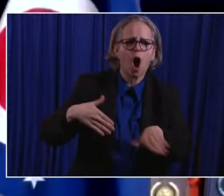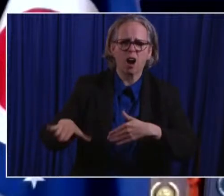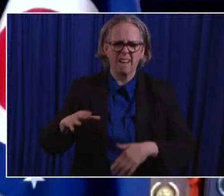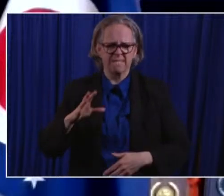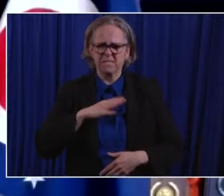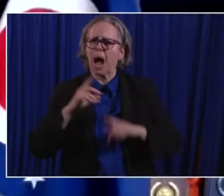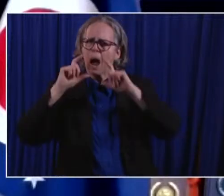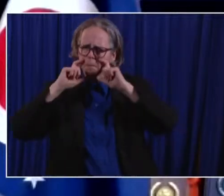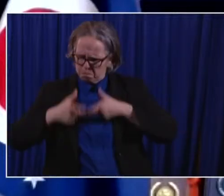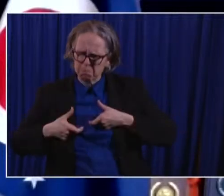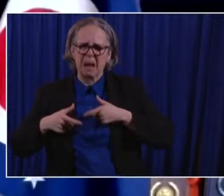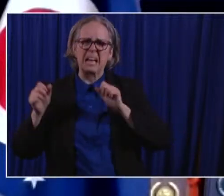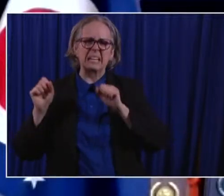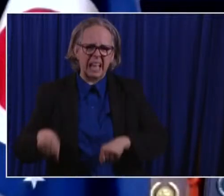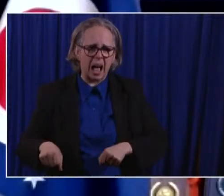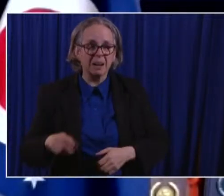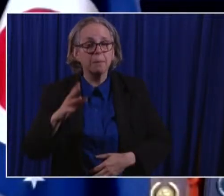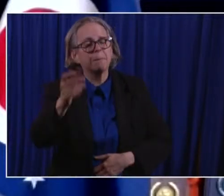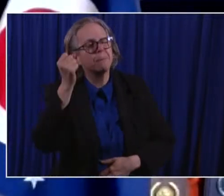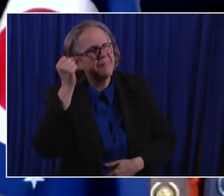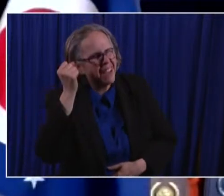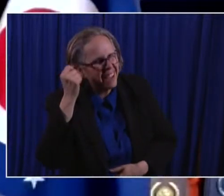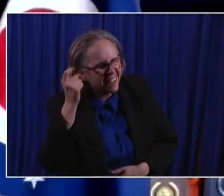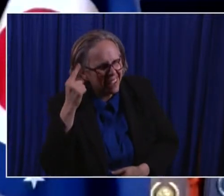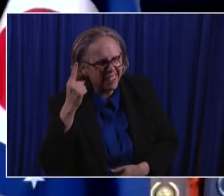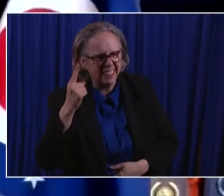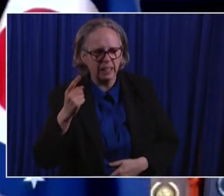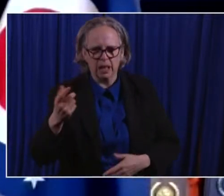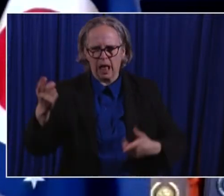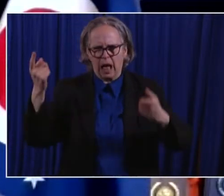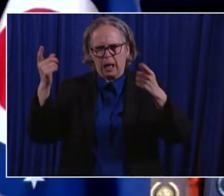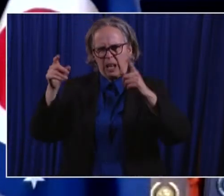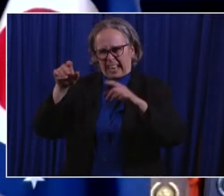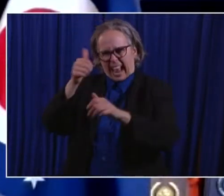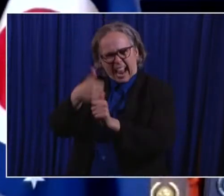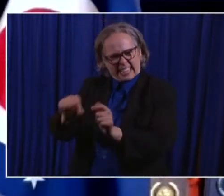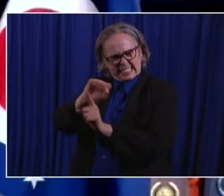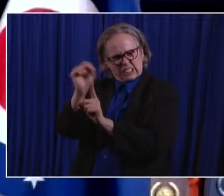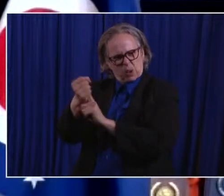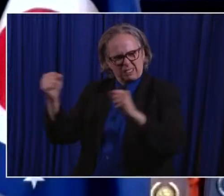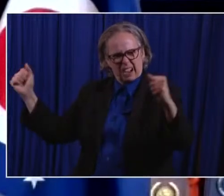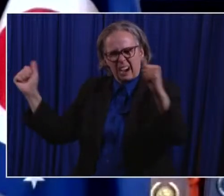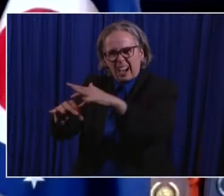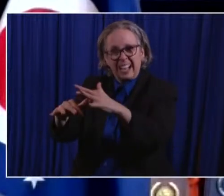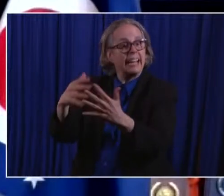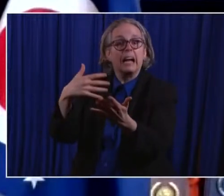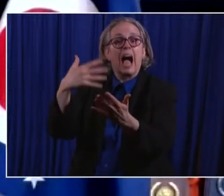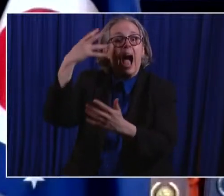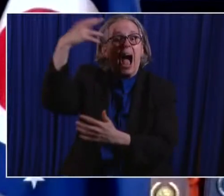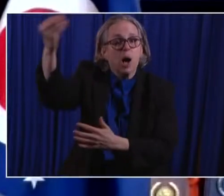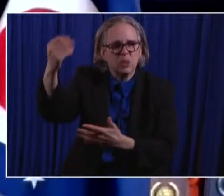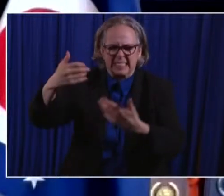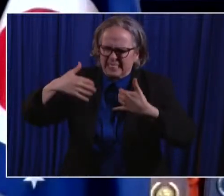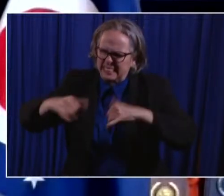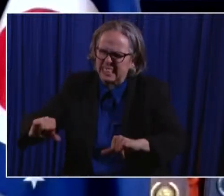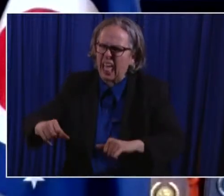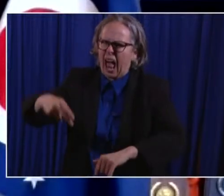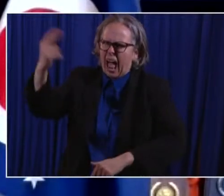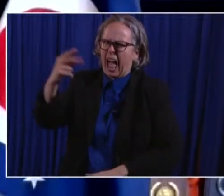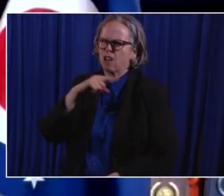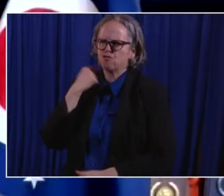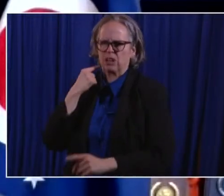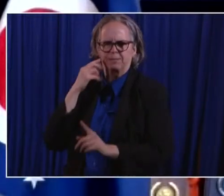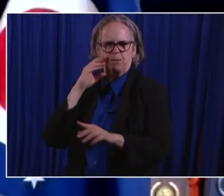crowded outdoor settings still pose risks and urge everyone, both vaccinated and unvaccinated individuals, to